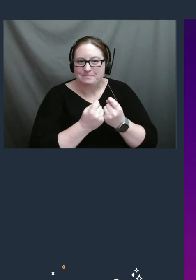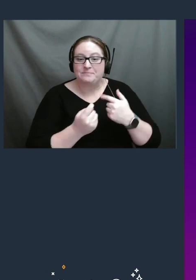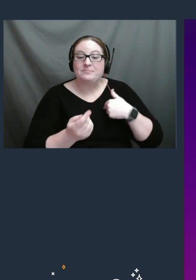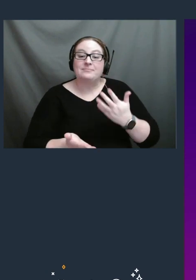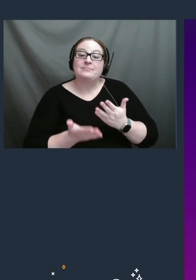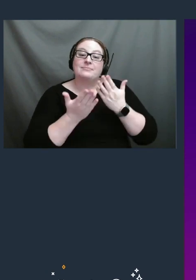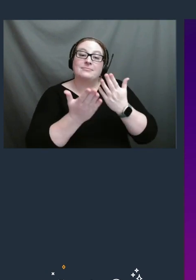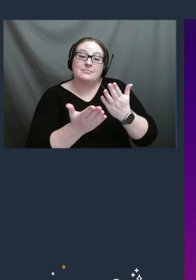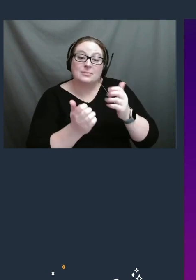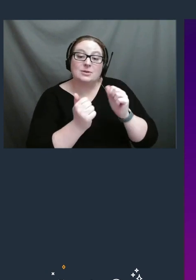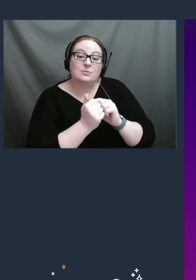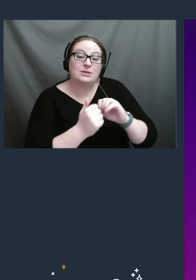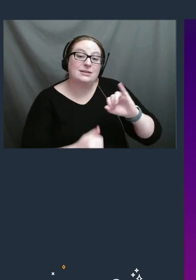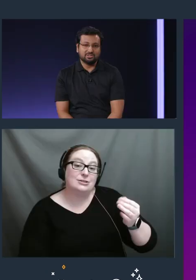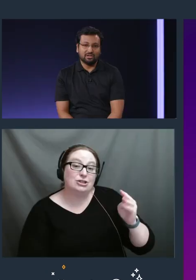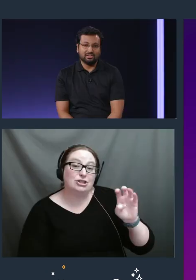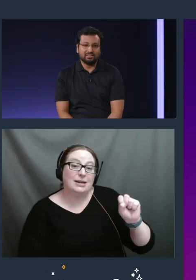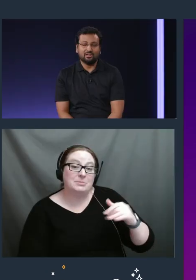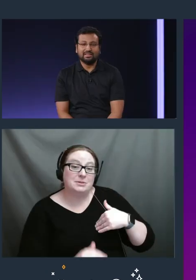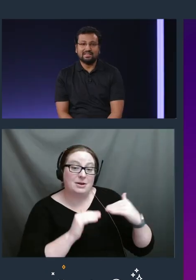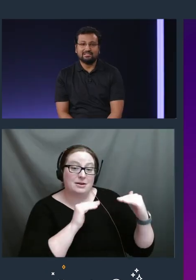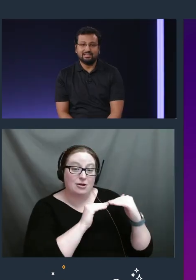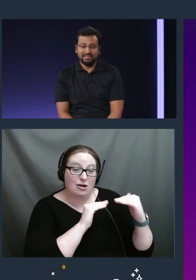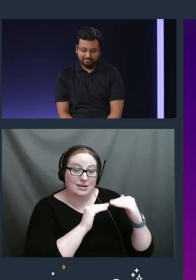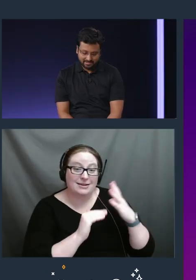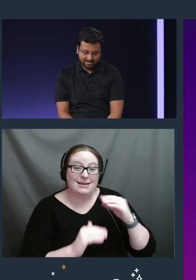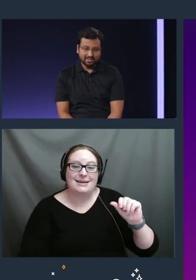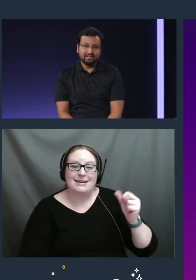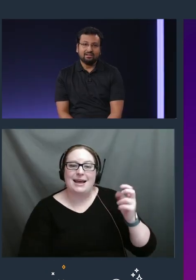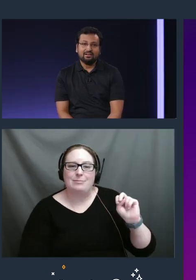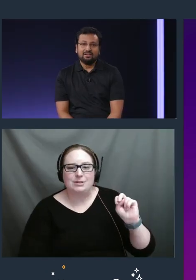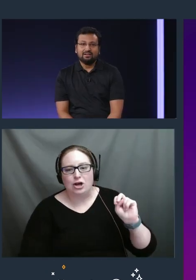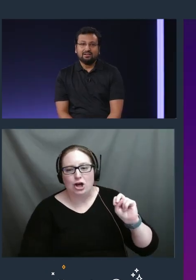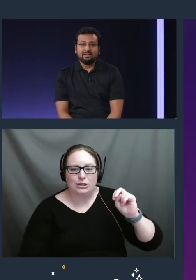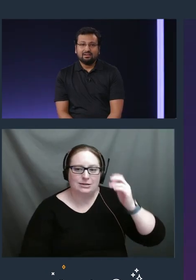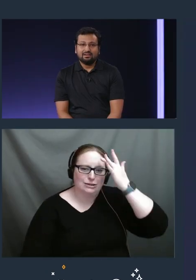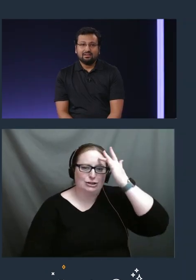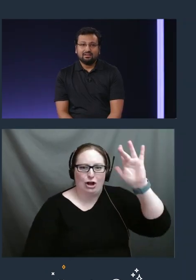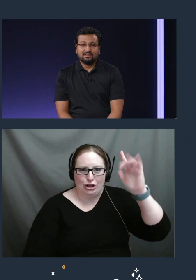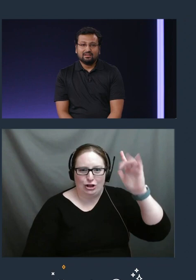James Bornholt, my colleague and an Amazon scholar on the S3 team.